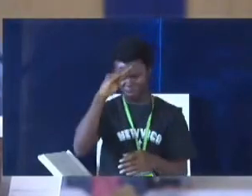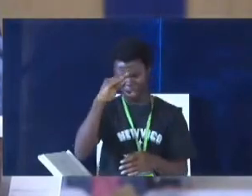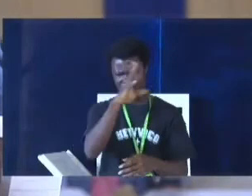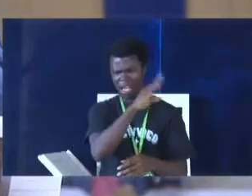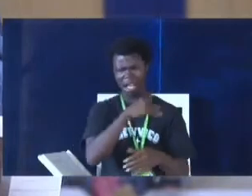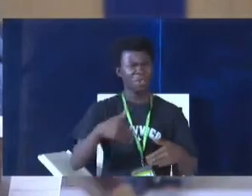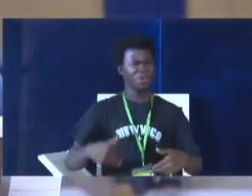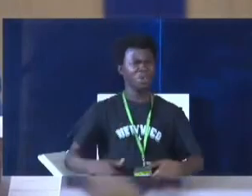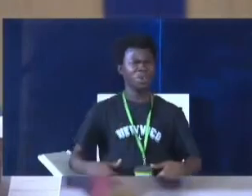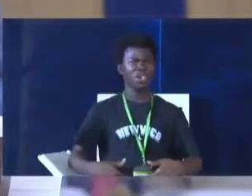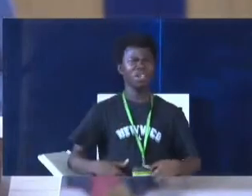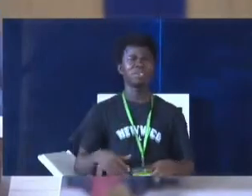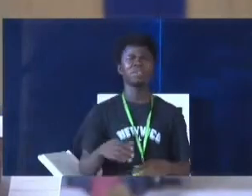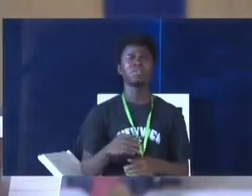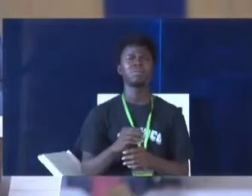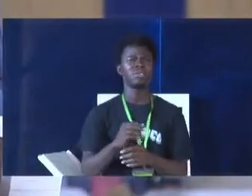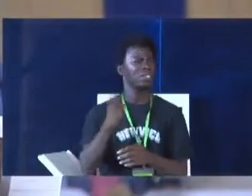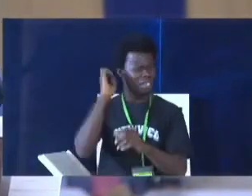Unlike the rest of his brothers,